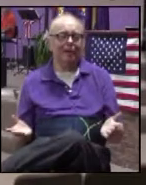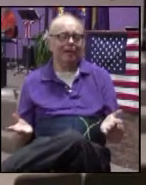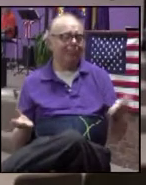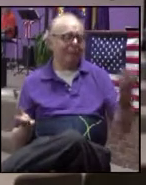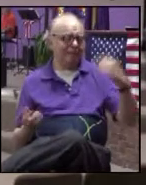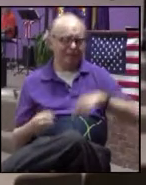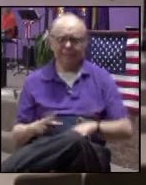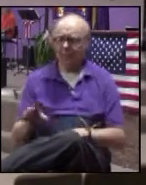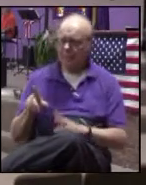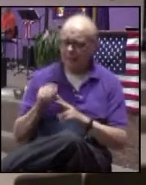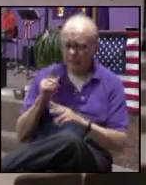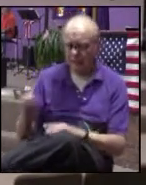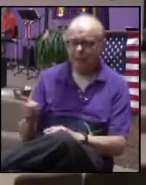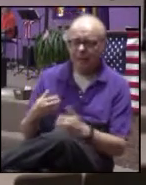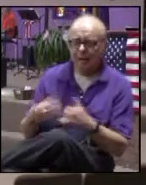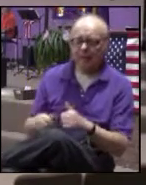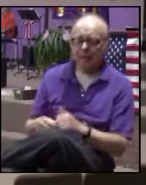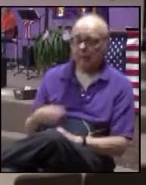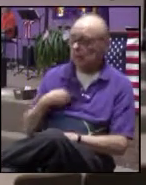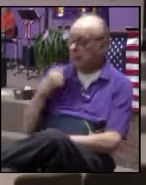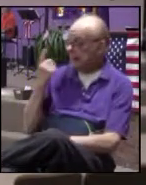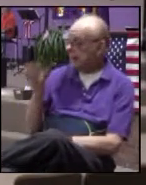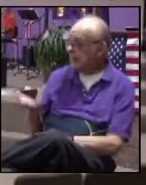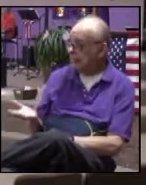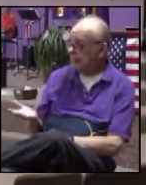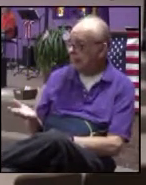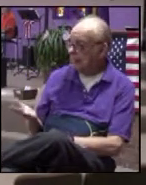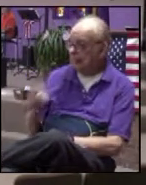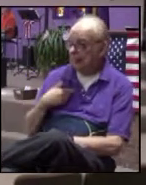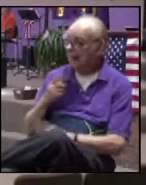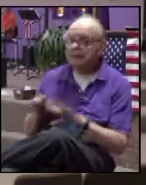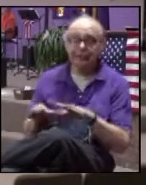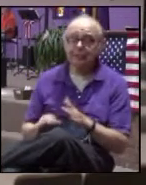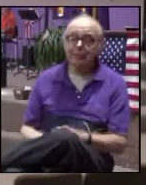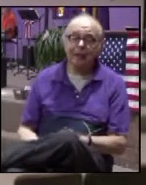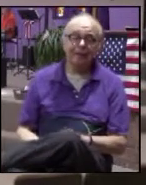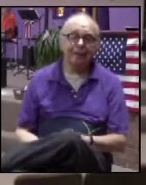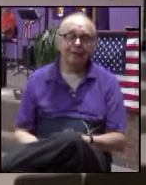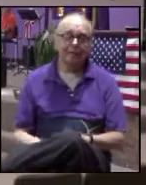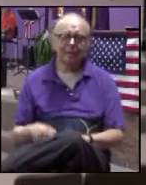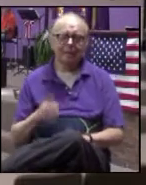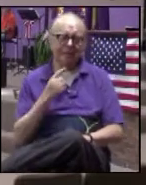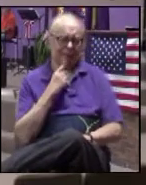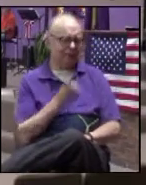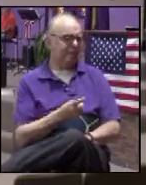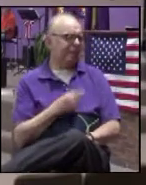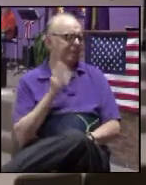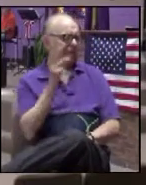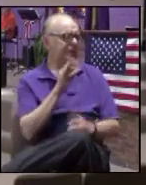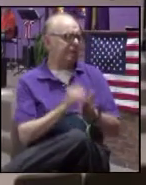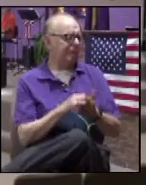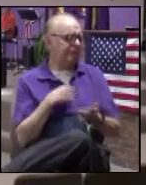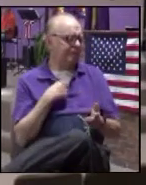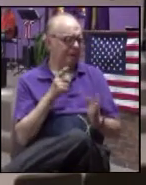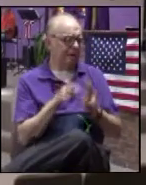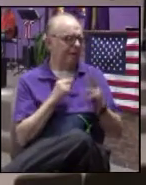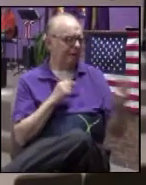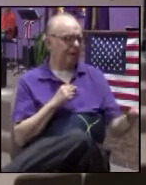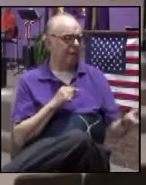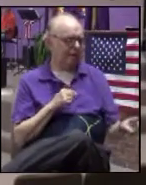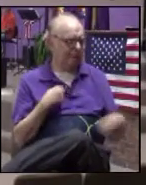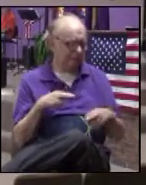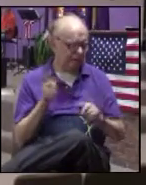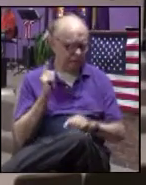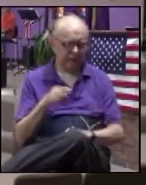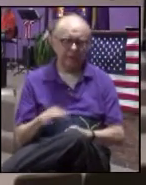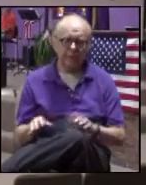in and picking you to play, and you're thinking, I can't do this. And God's saying, don't worry about it. I chose you. I'm ready for